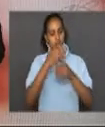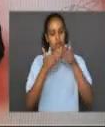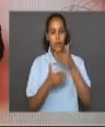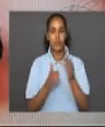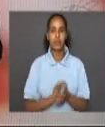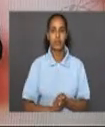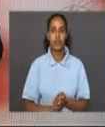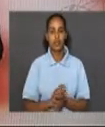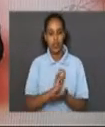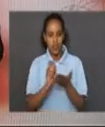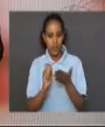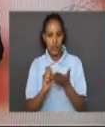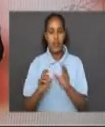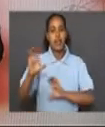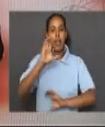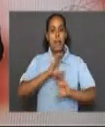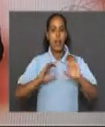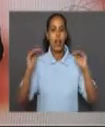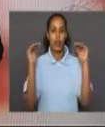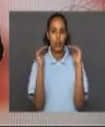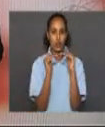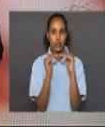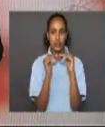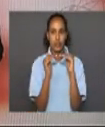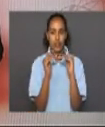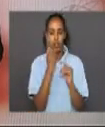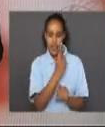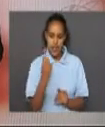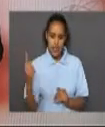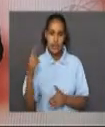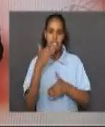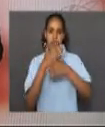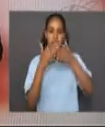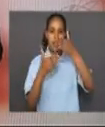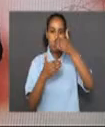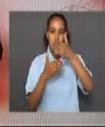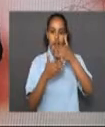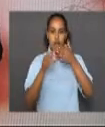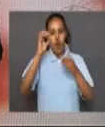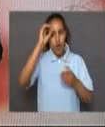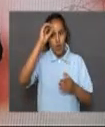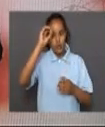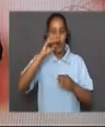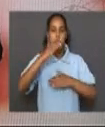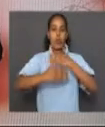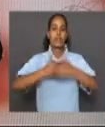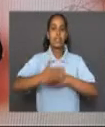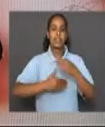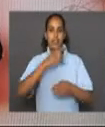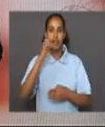steps, write the chemical equations for each step of Ostwald's